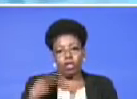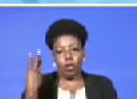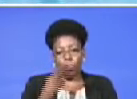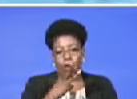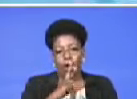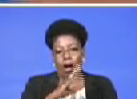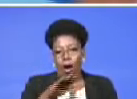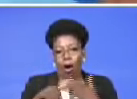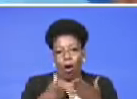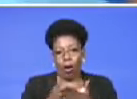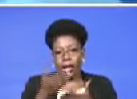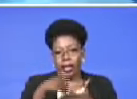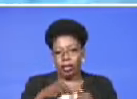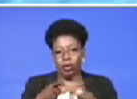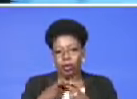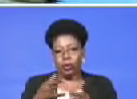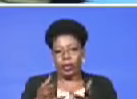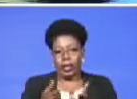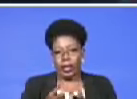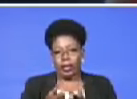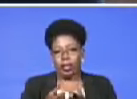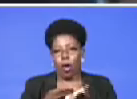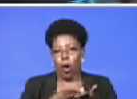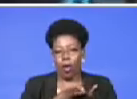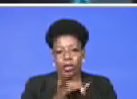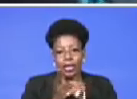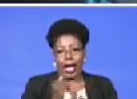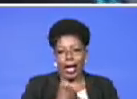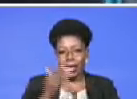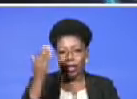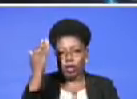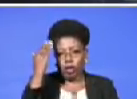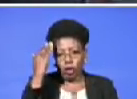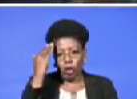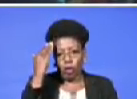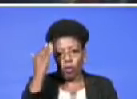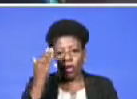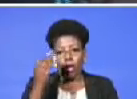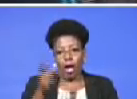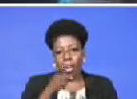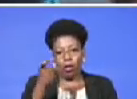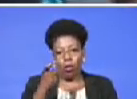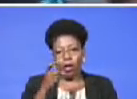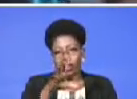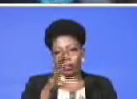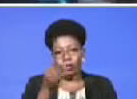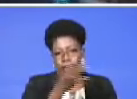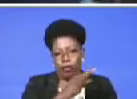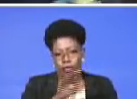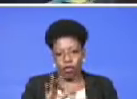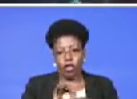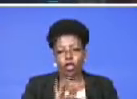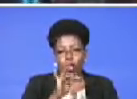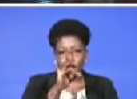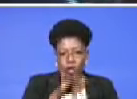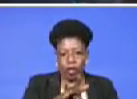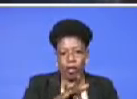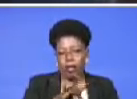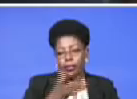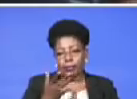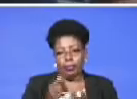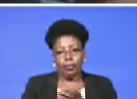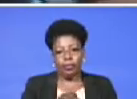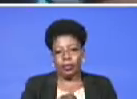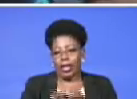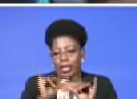really getting into it, and honestly I just knew I had 150 free earlier, so I decided I'm just going to put it all in the line,